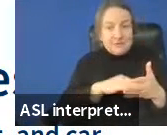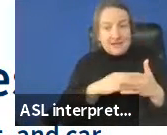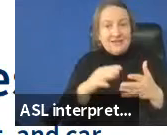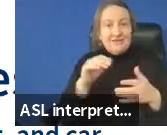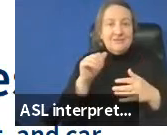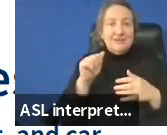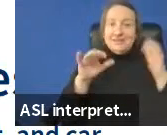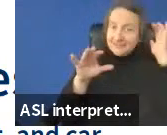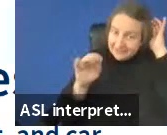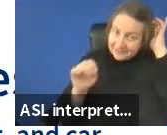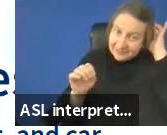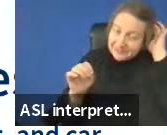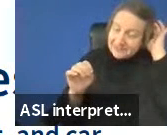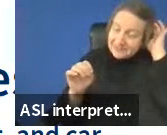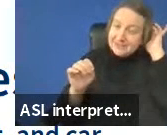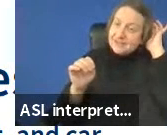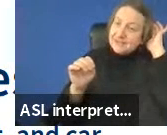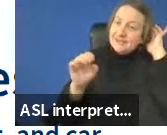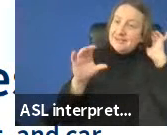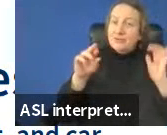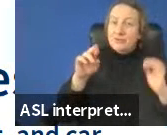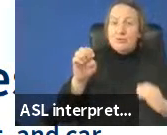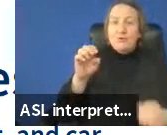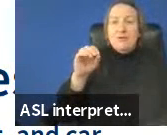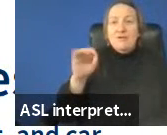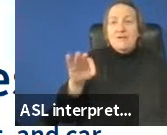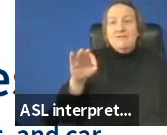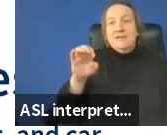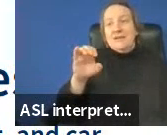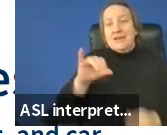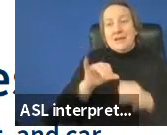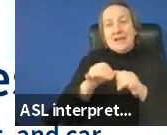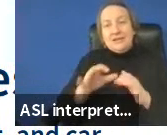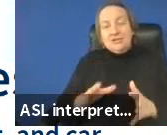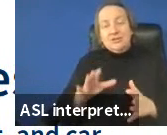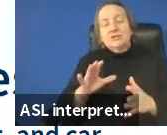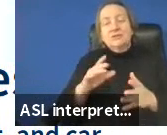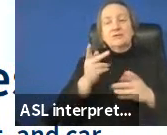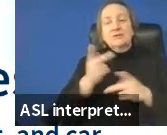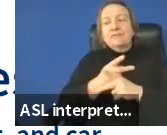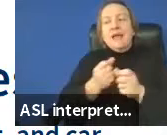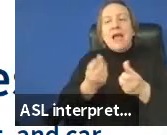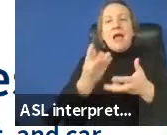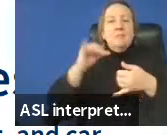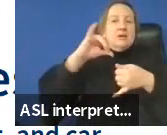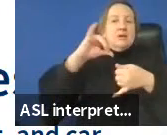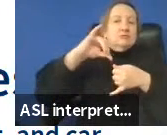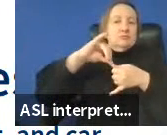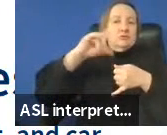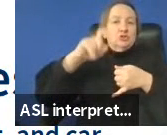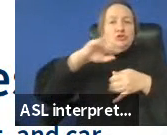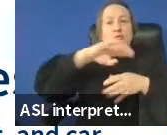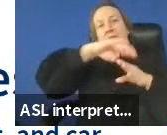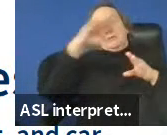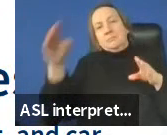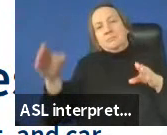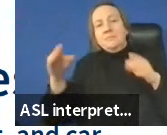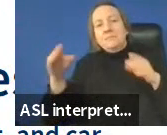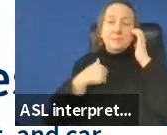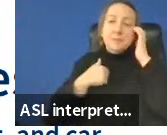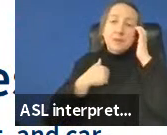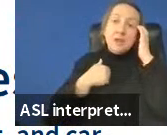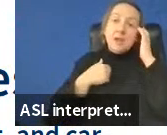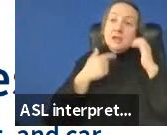Engineers to come up with that conclusion of what the clearance should be. But I use most